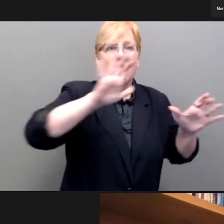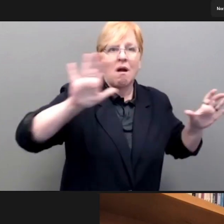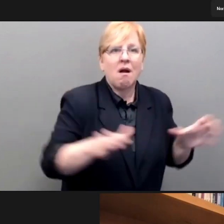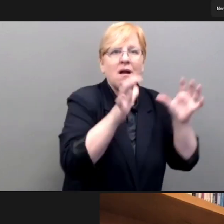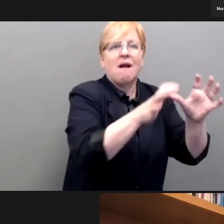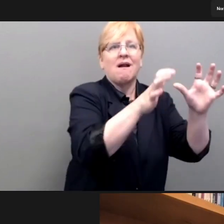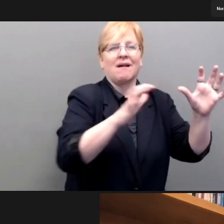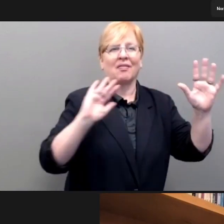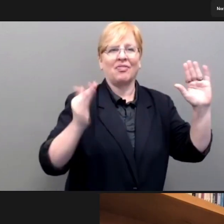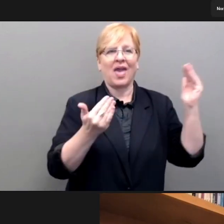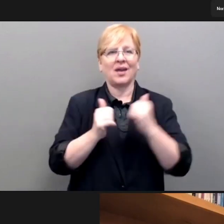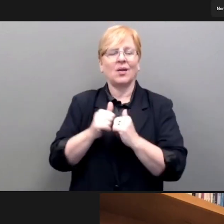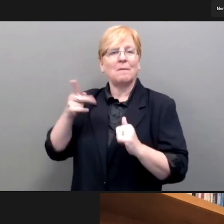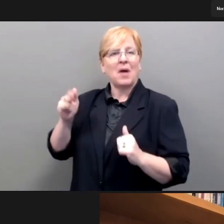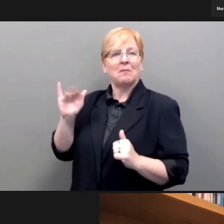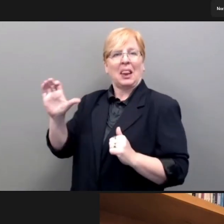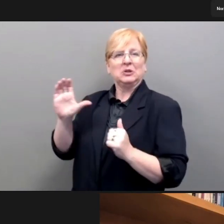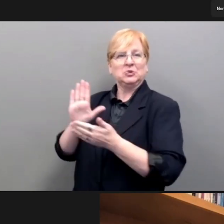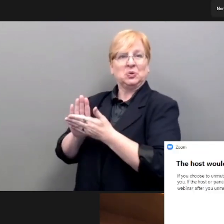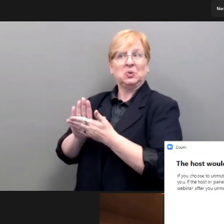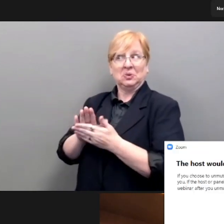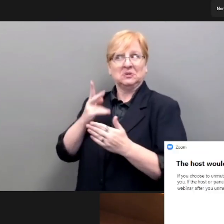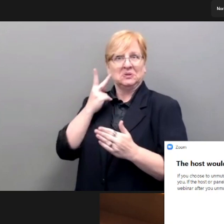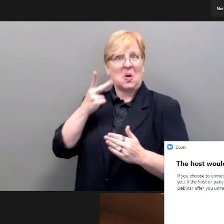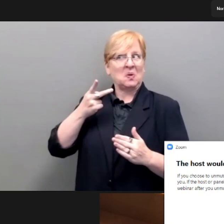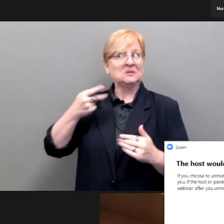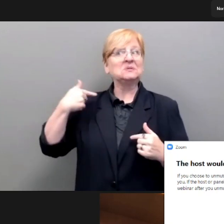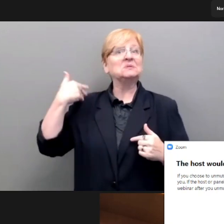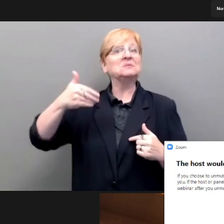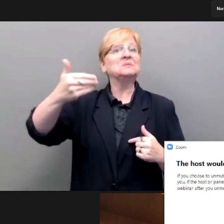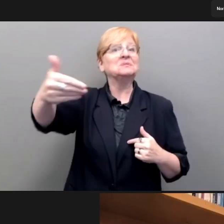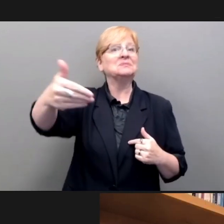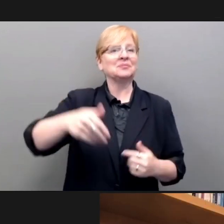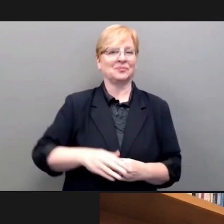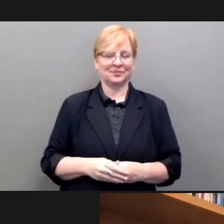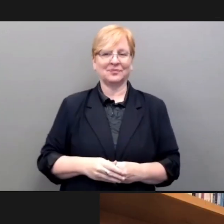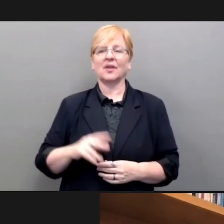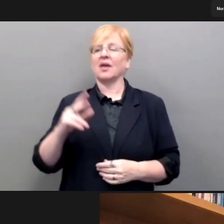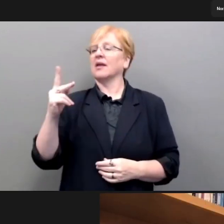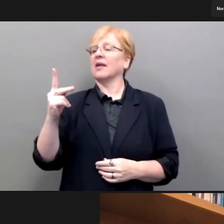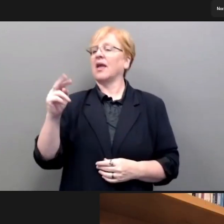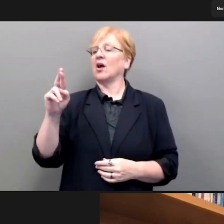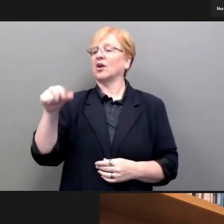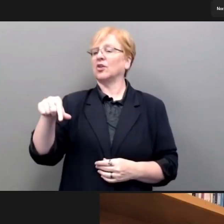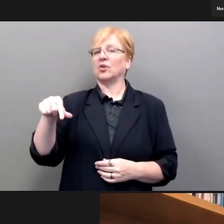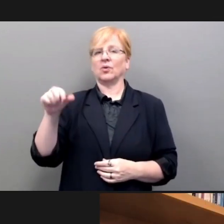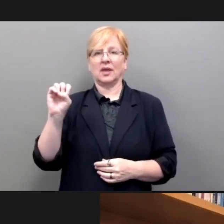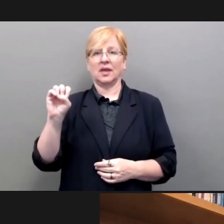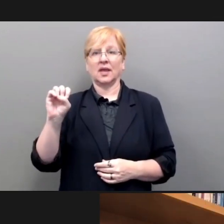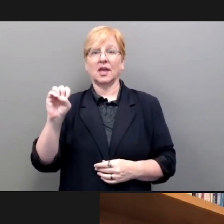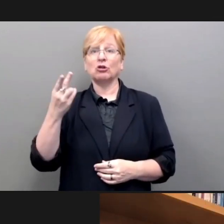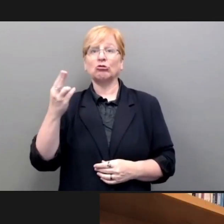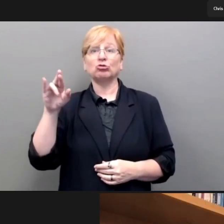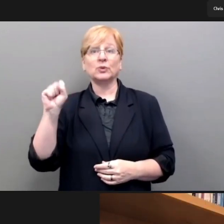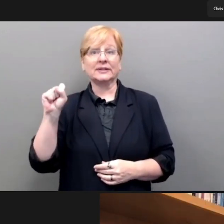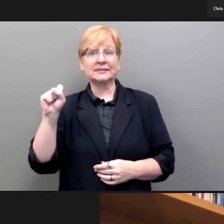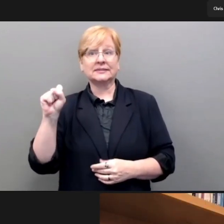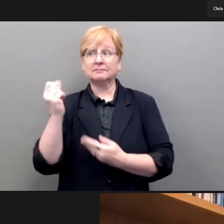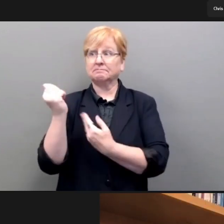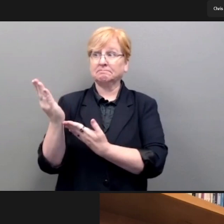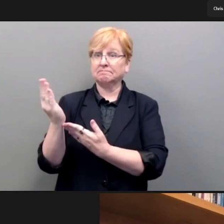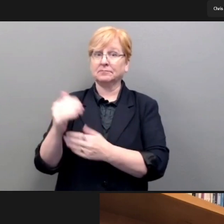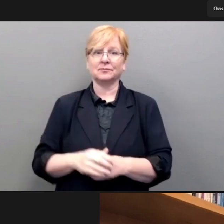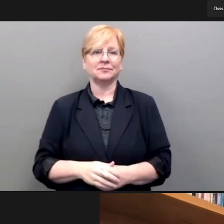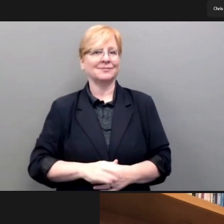Thank you, Governor. Next, we'll go to Chris McKee with KRQE. Chris, go right ahead. Hey there. Thank